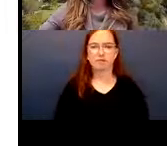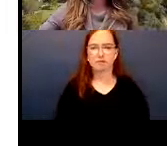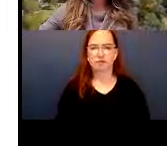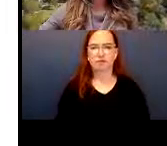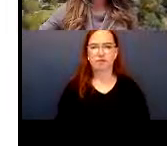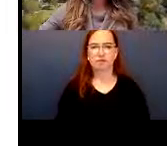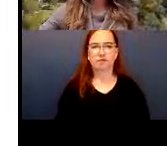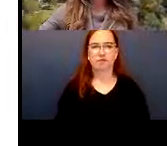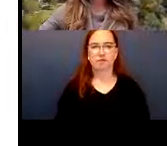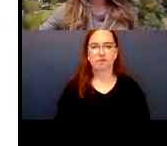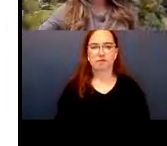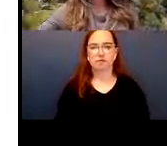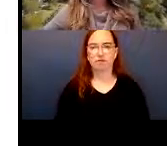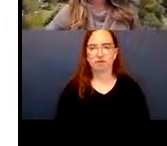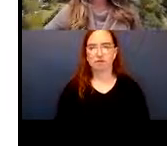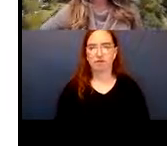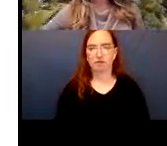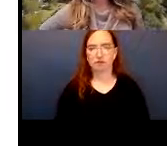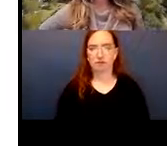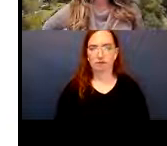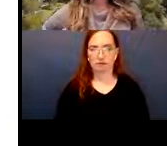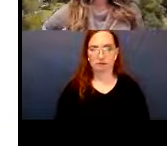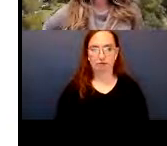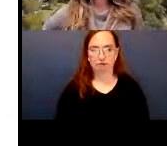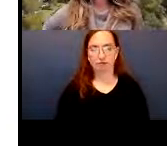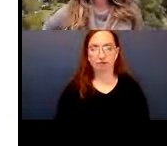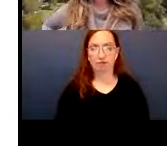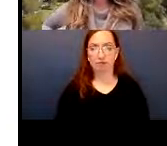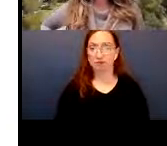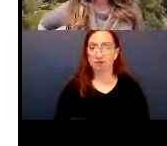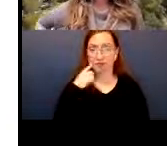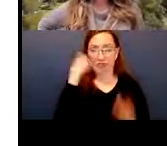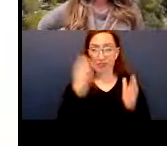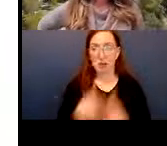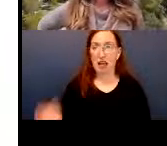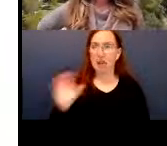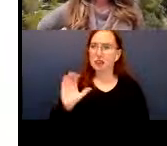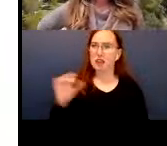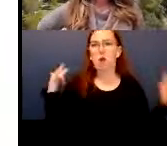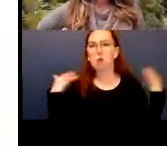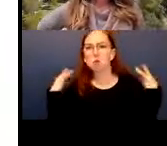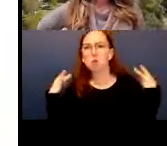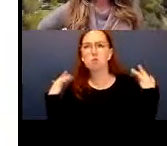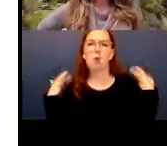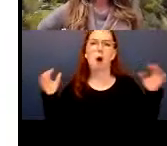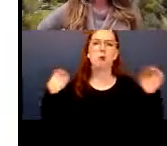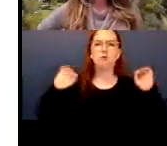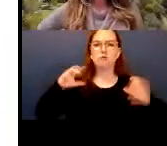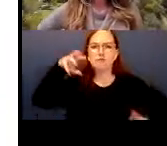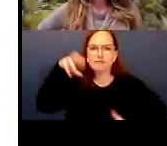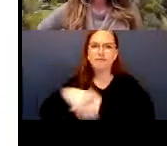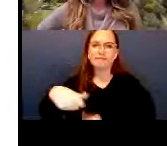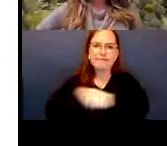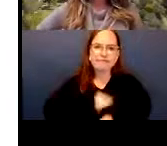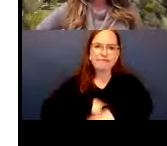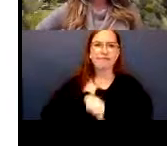With this concept, because it has a lighter touch, We have gotten to about